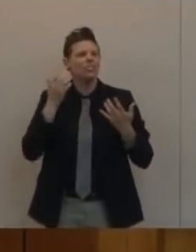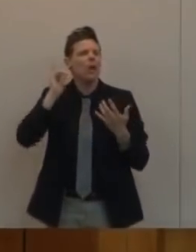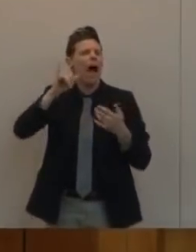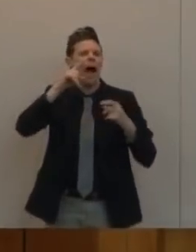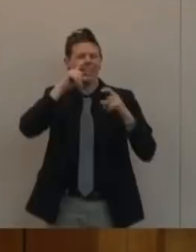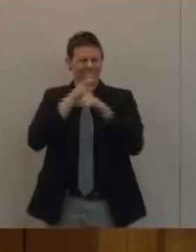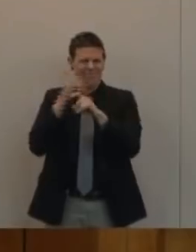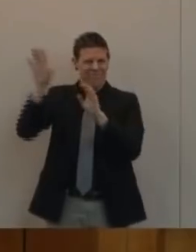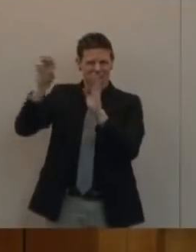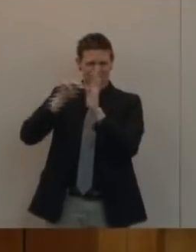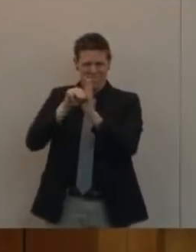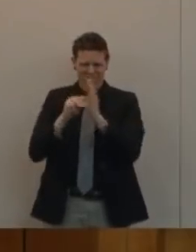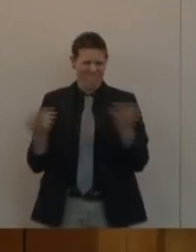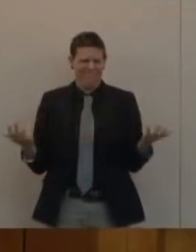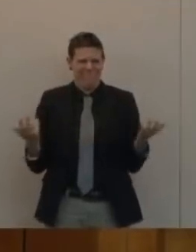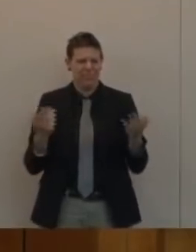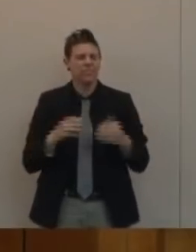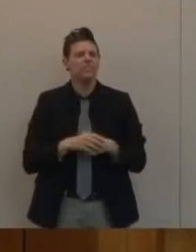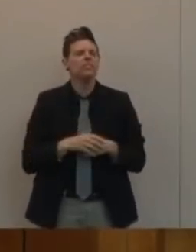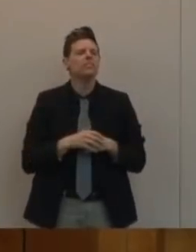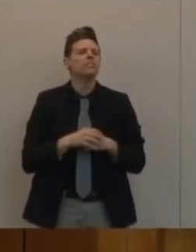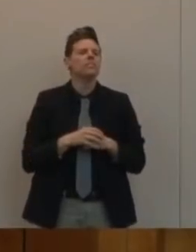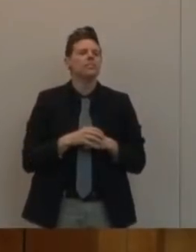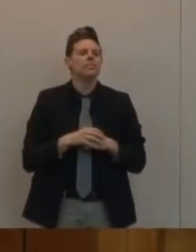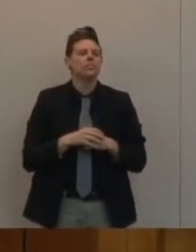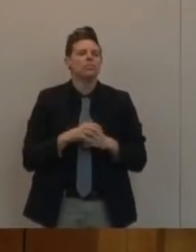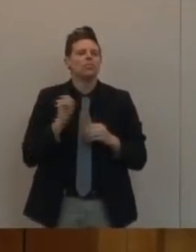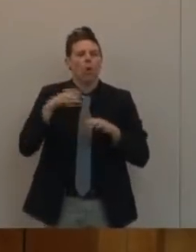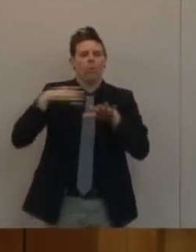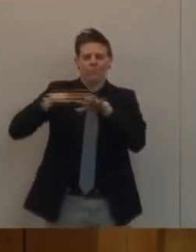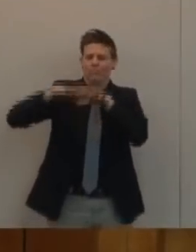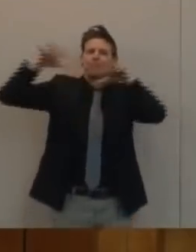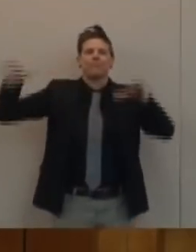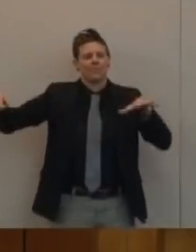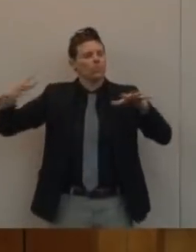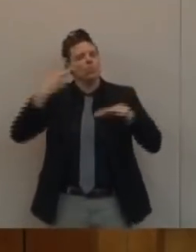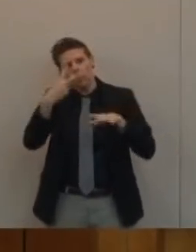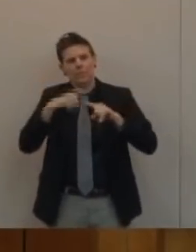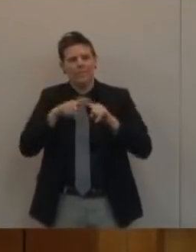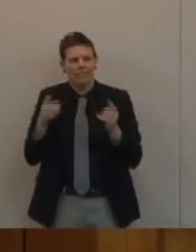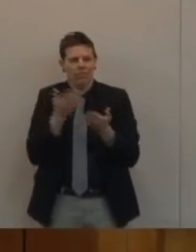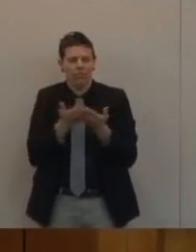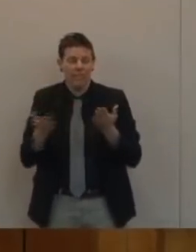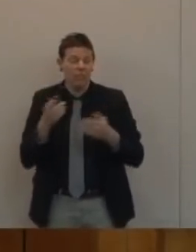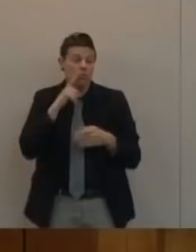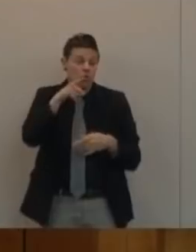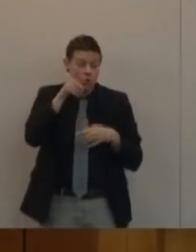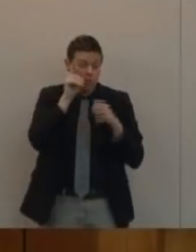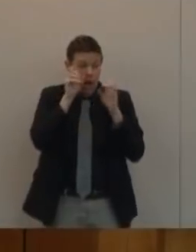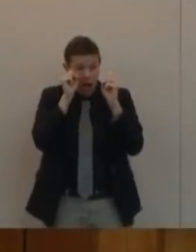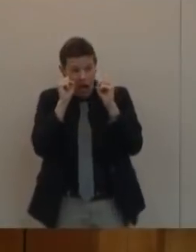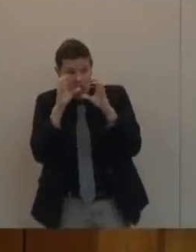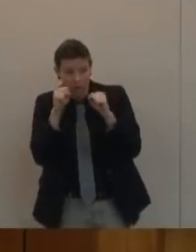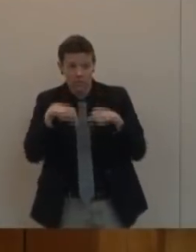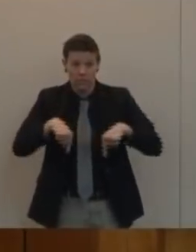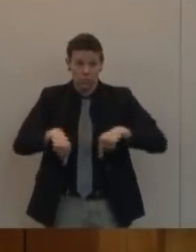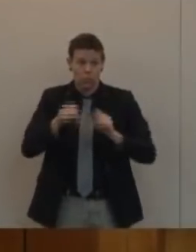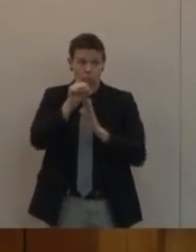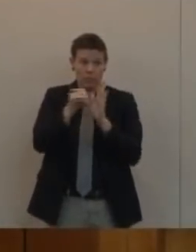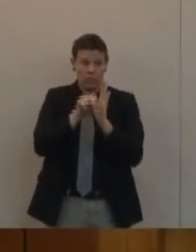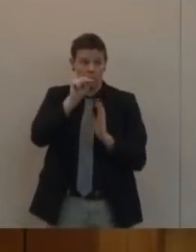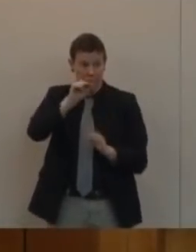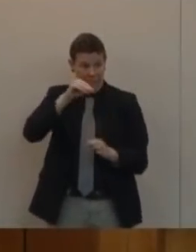them all. And I think no one should be surprised that all of New Mexico is in the middle of an epidemic,